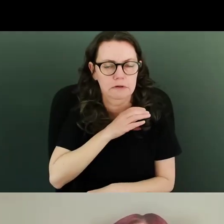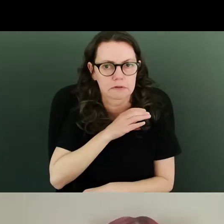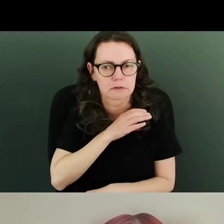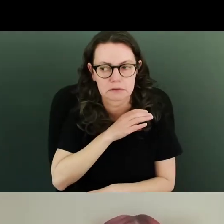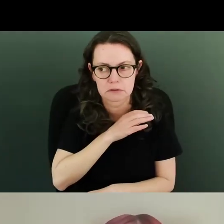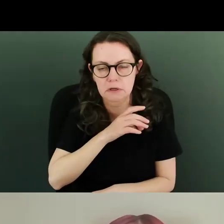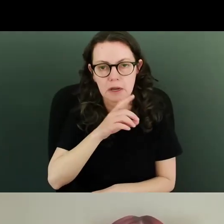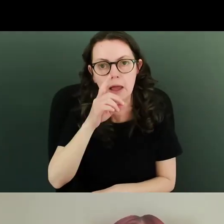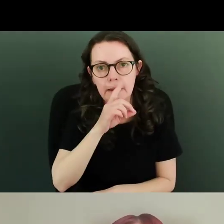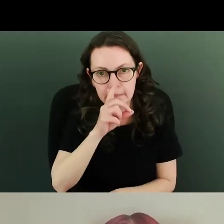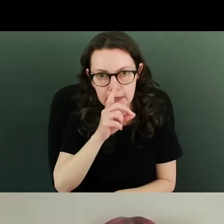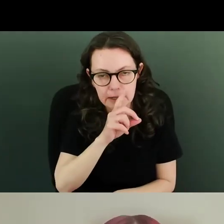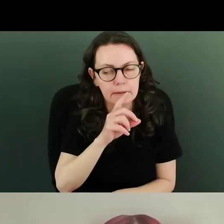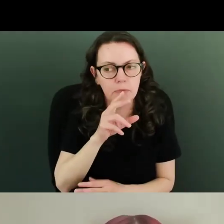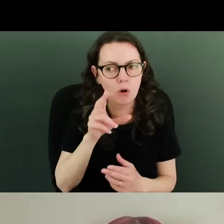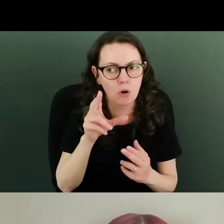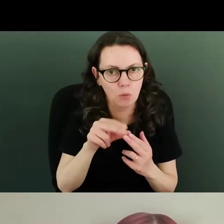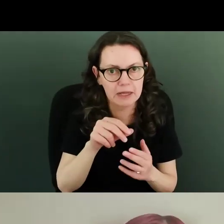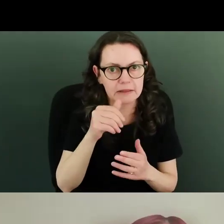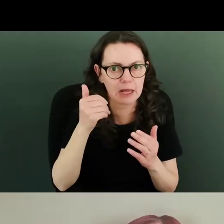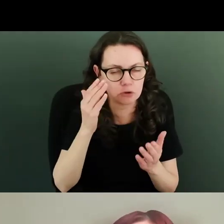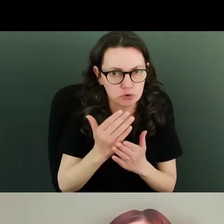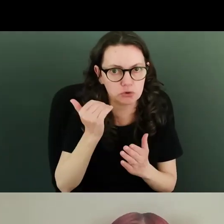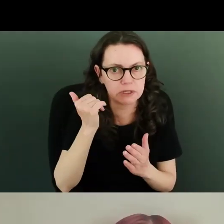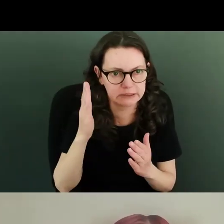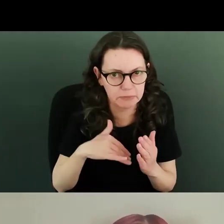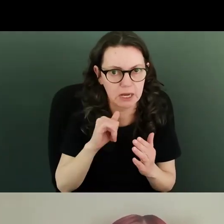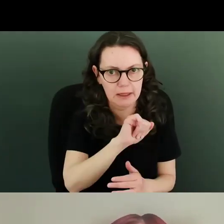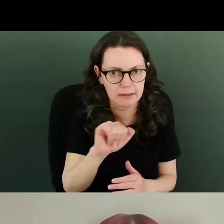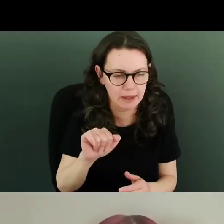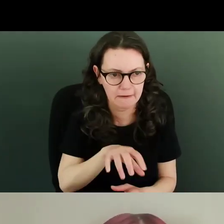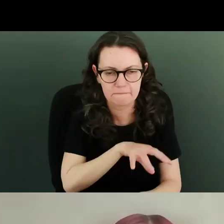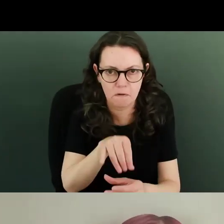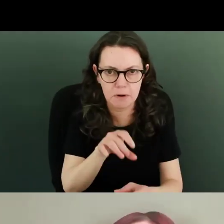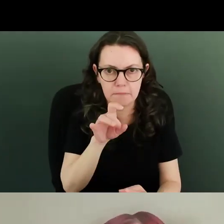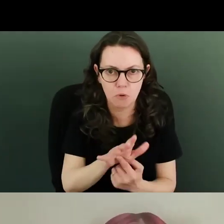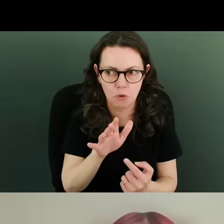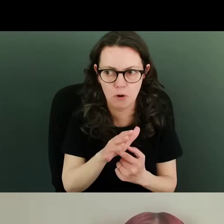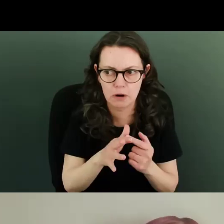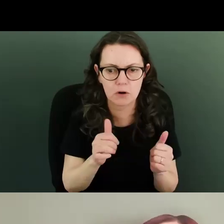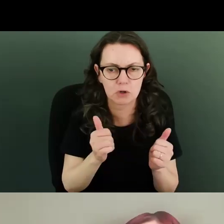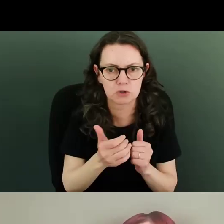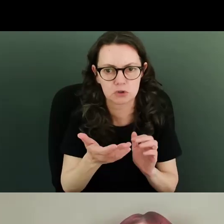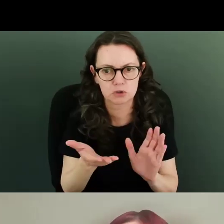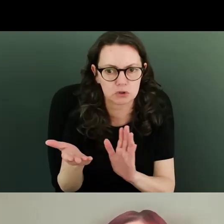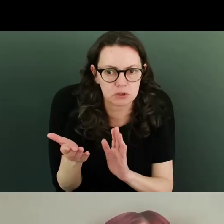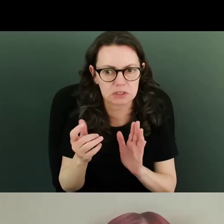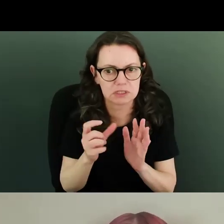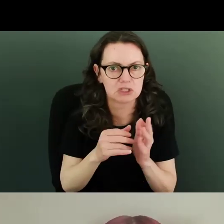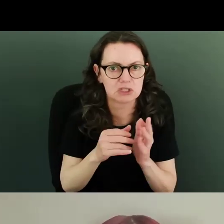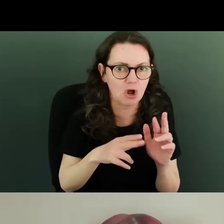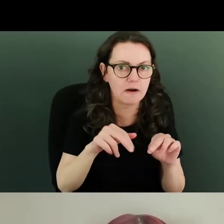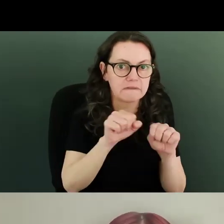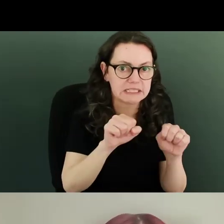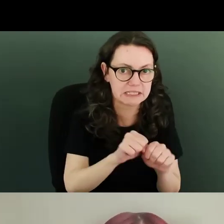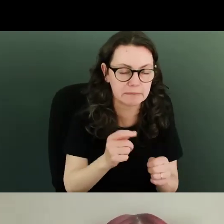and it's so important that we're including people with lived experience in co-design and designing resources like these and the design of